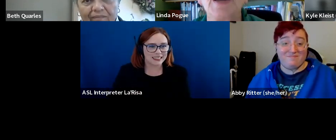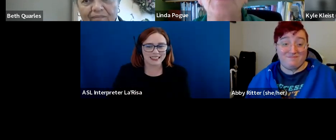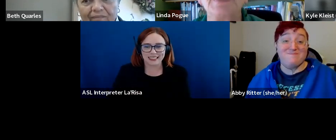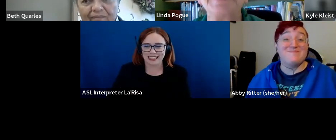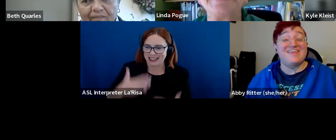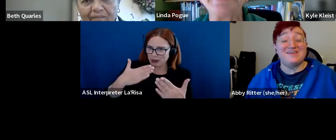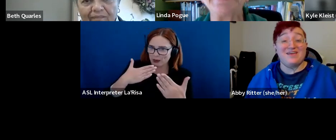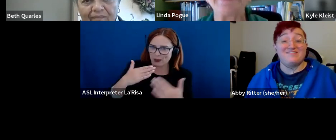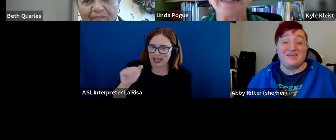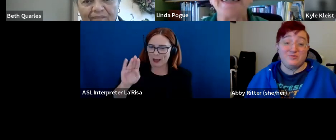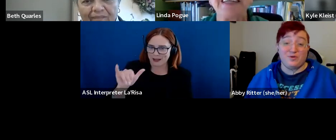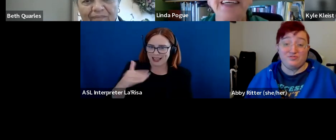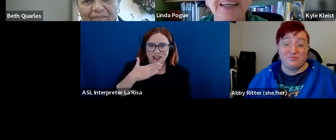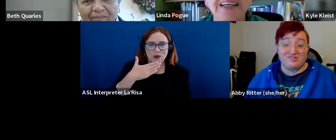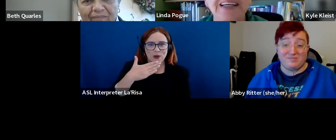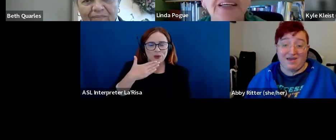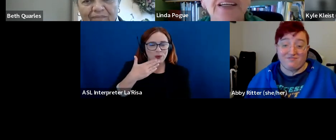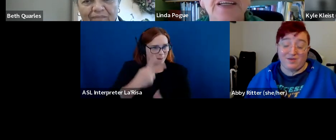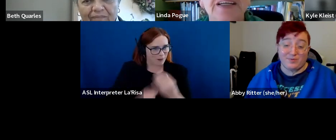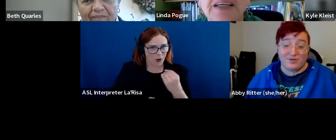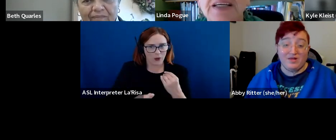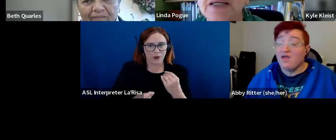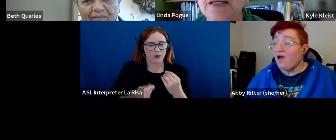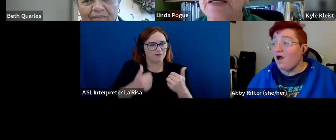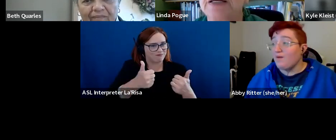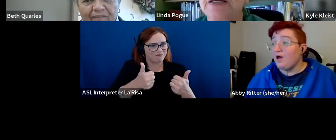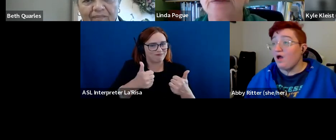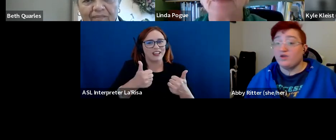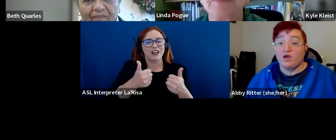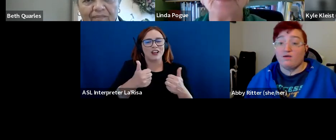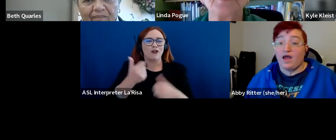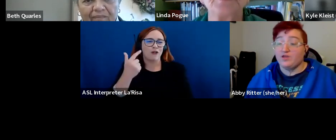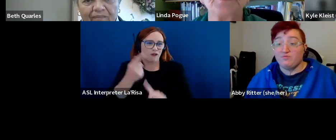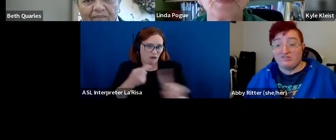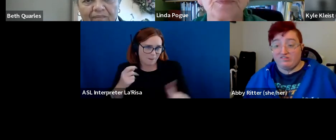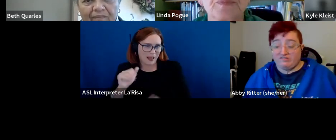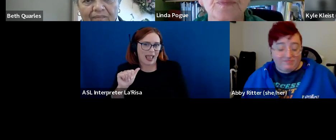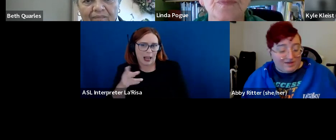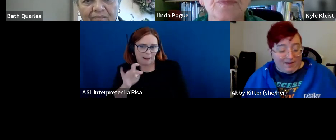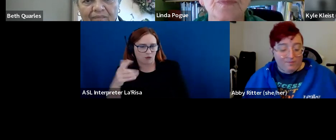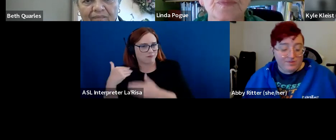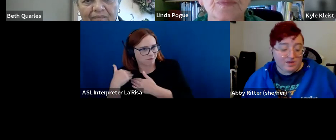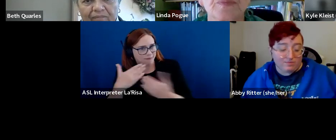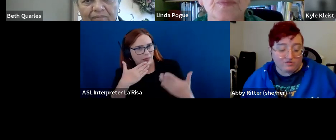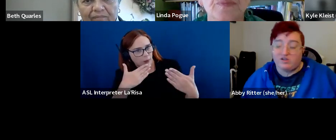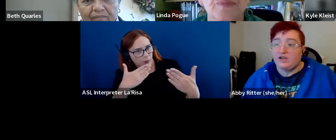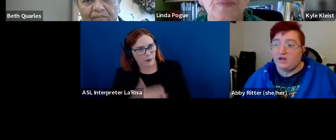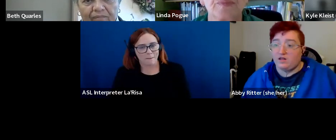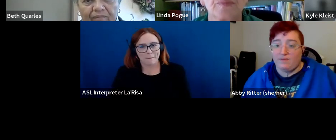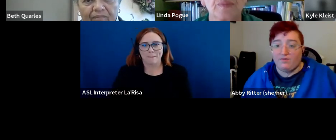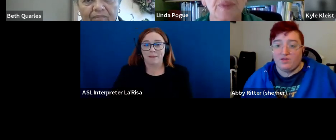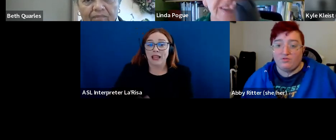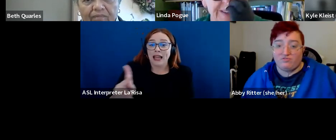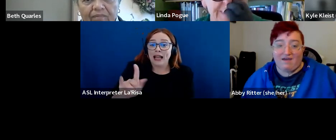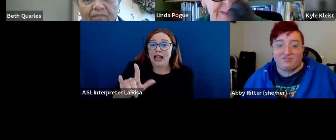Thank you, Abby. Thank you both so much on behalf of April. Kyle, you mentioned something about being in person at